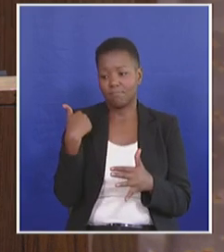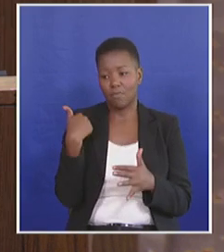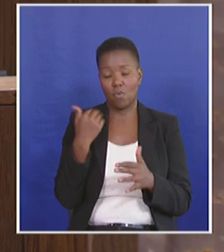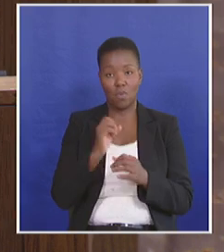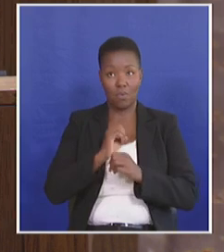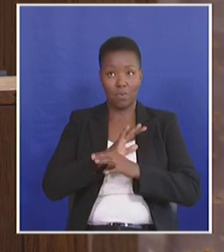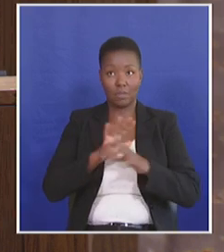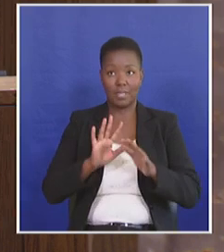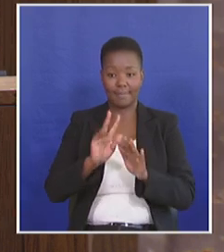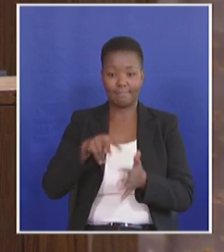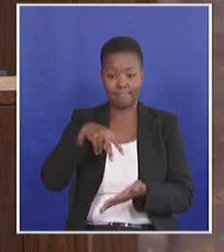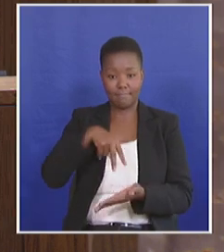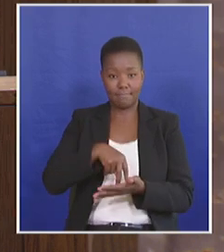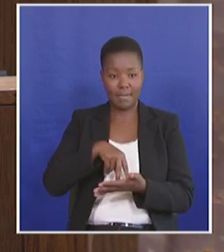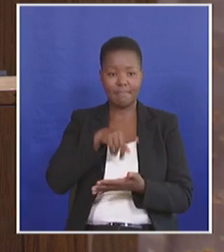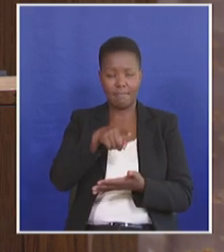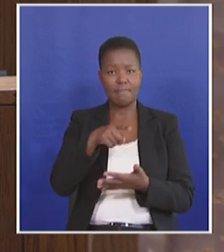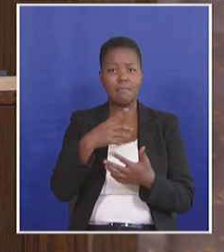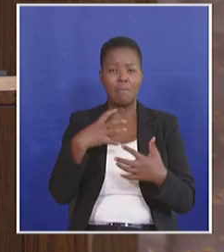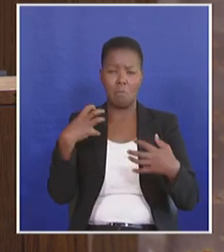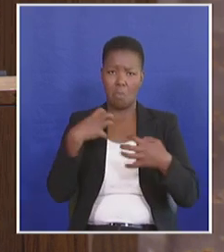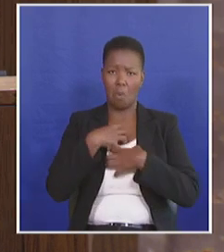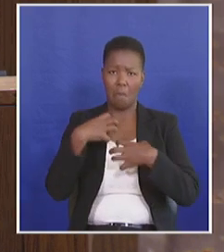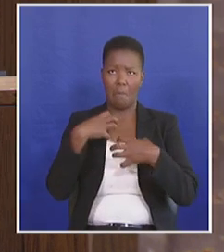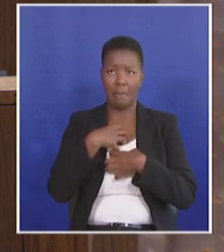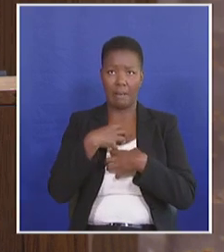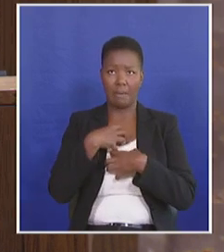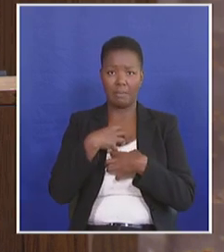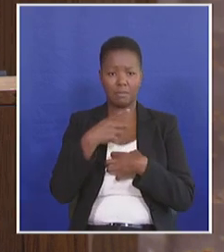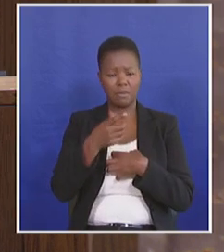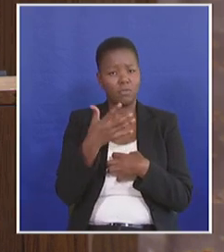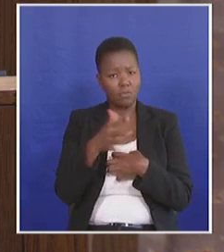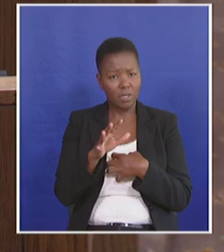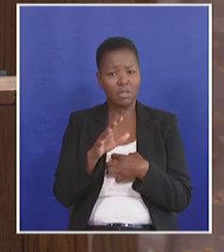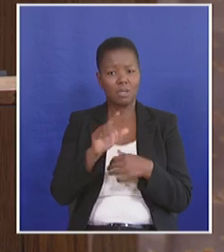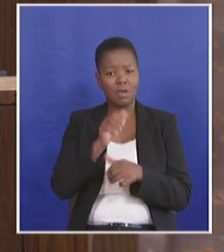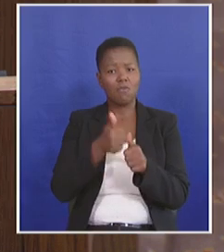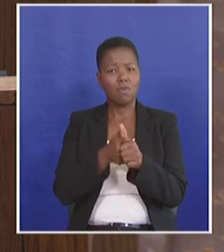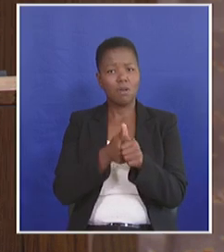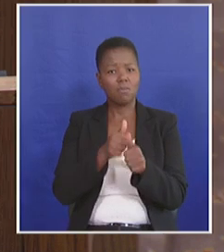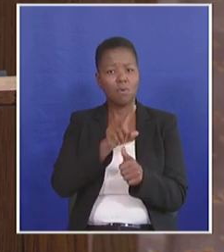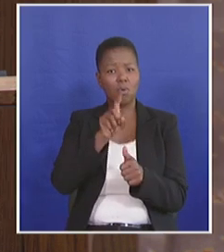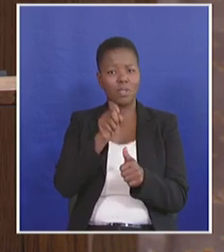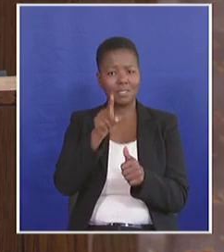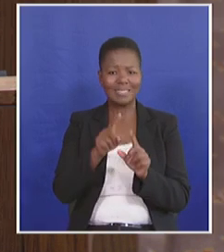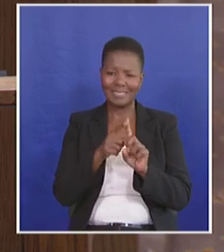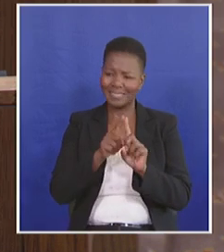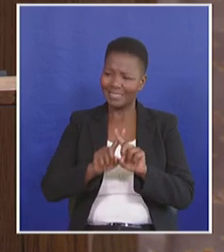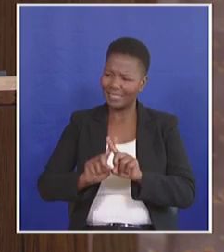stood up that I wouldn't be able to answer the follow-up questions. She asked a follow-up question relating to a completely different